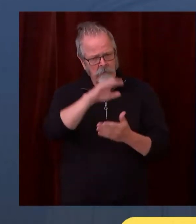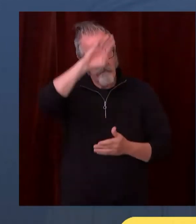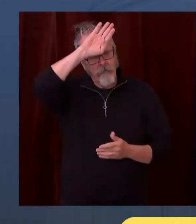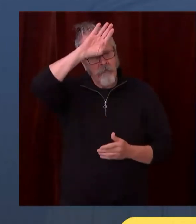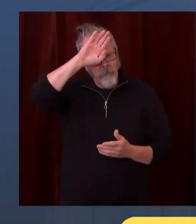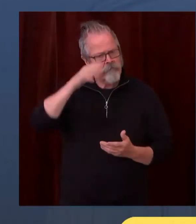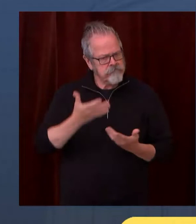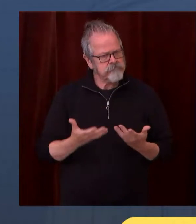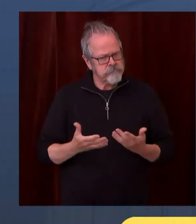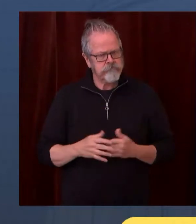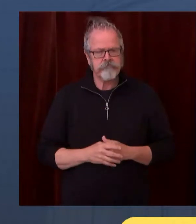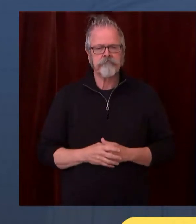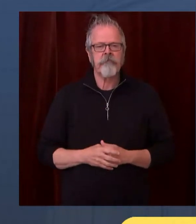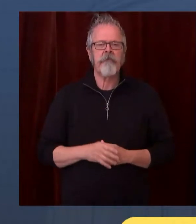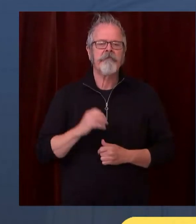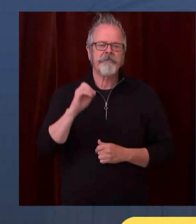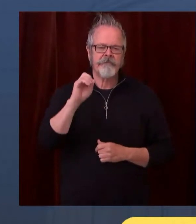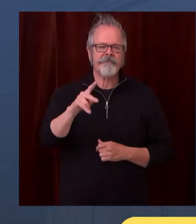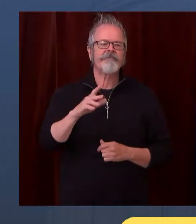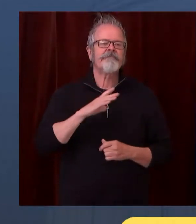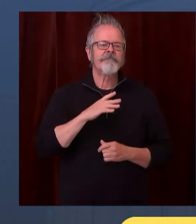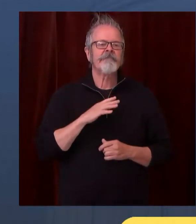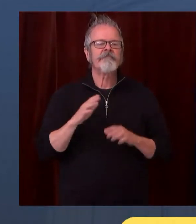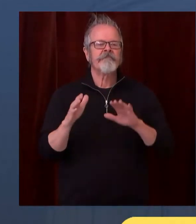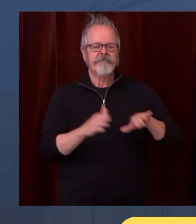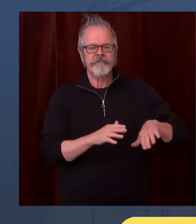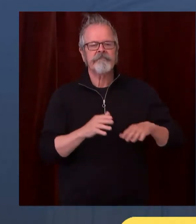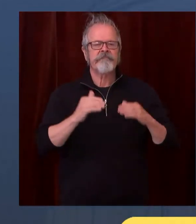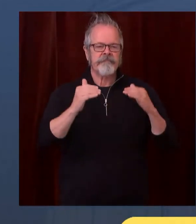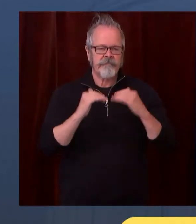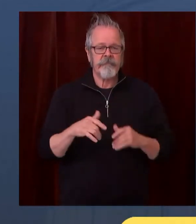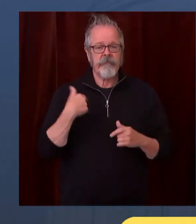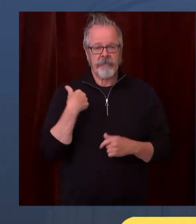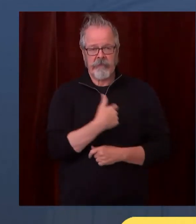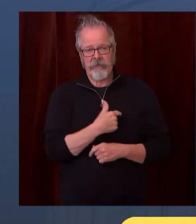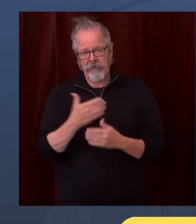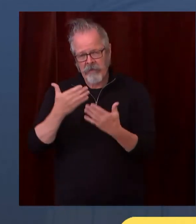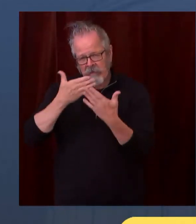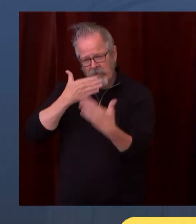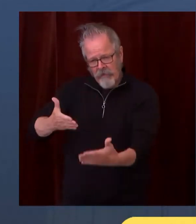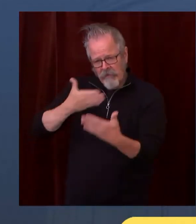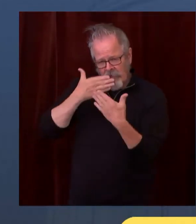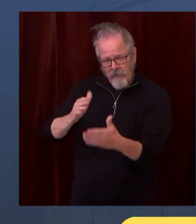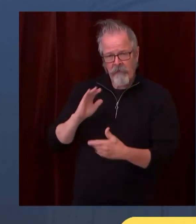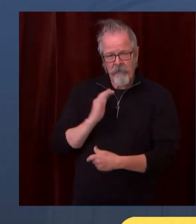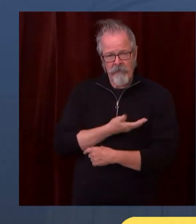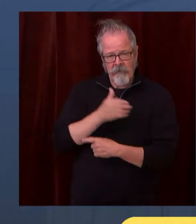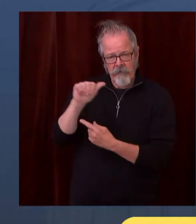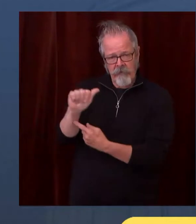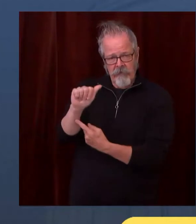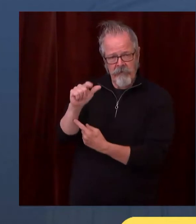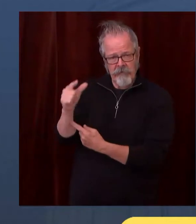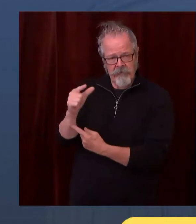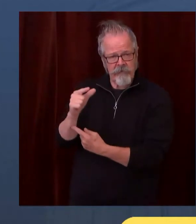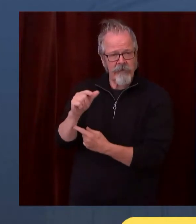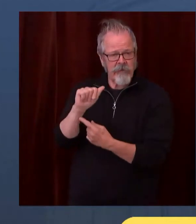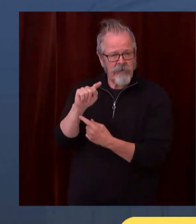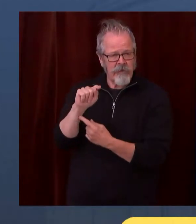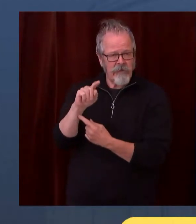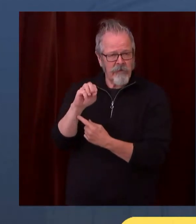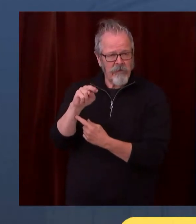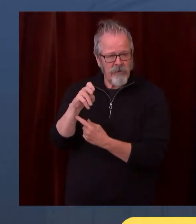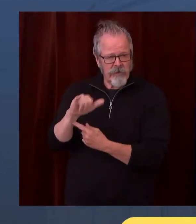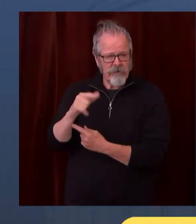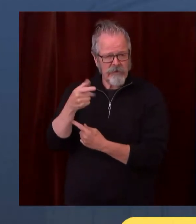Trump administration is a justified lawsuit against a very clear, brazen, unambiguous effort